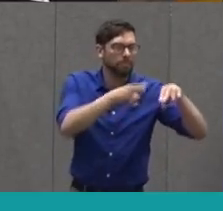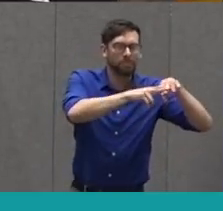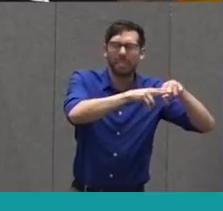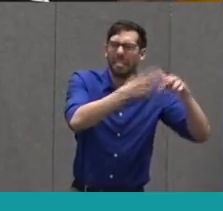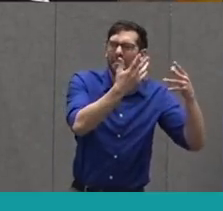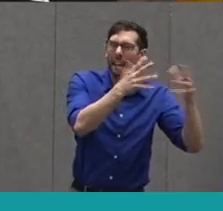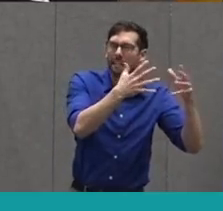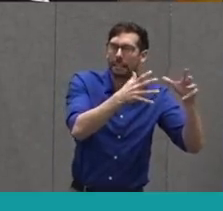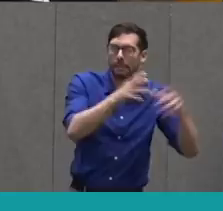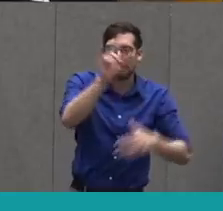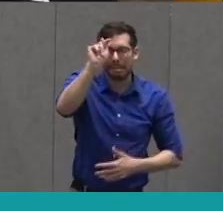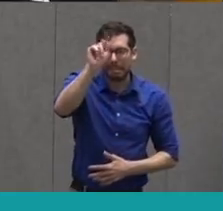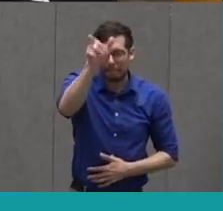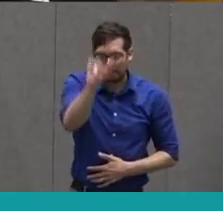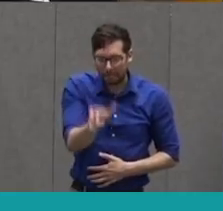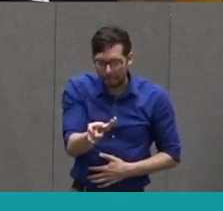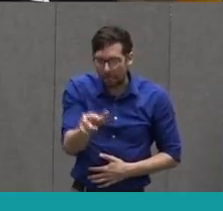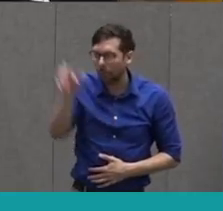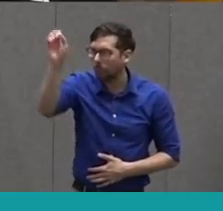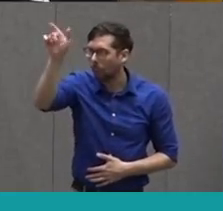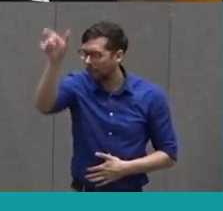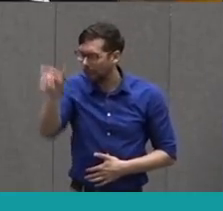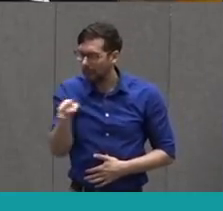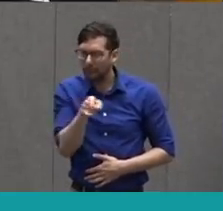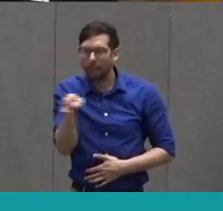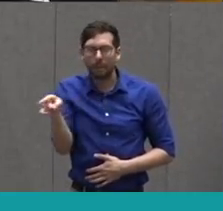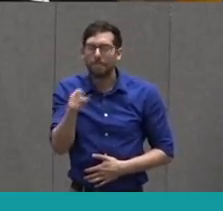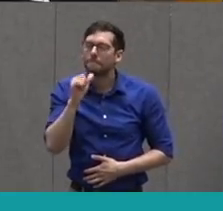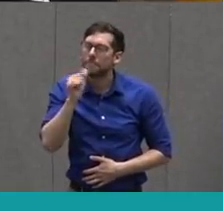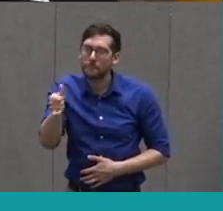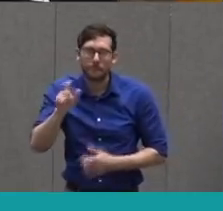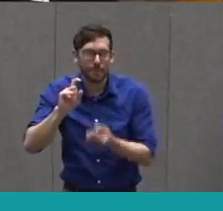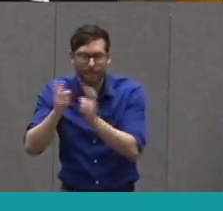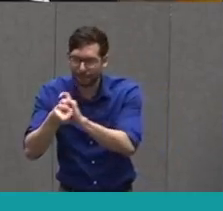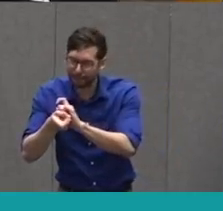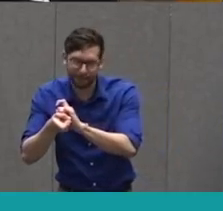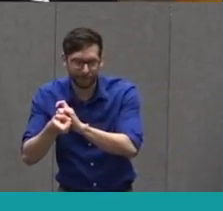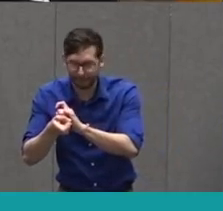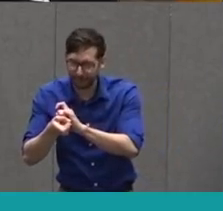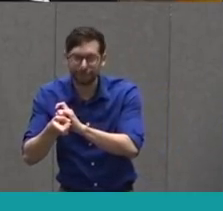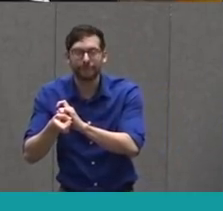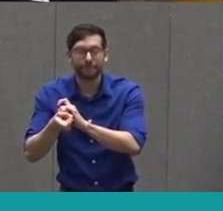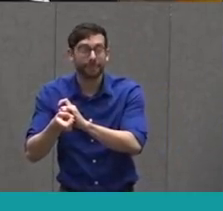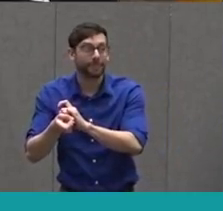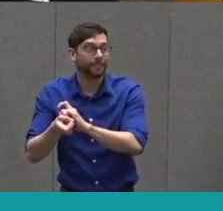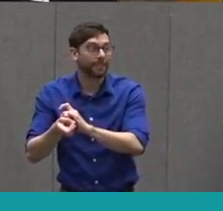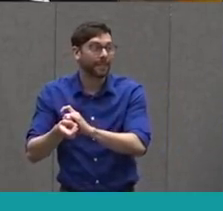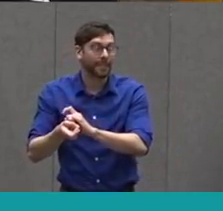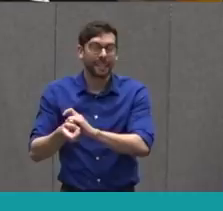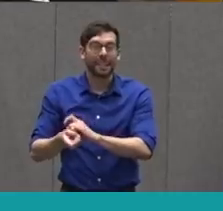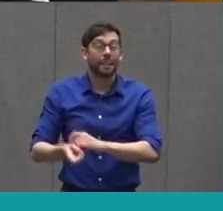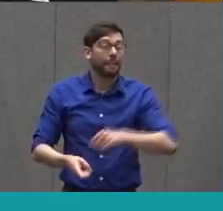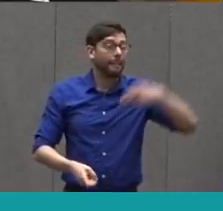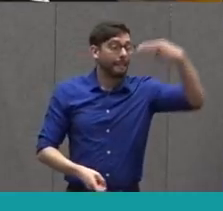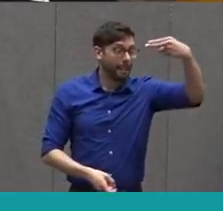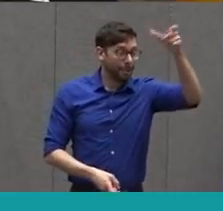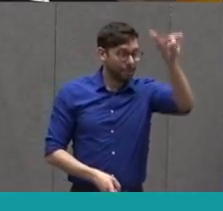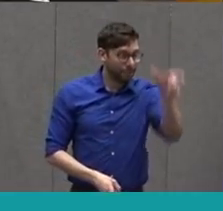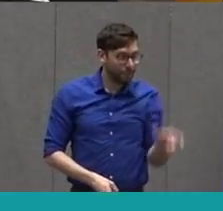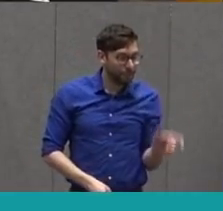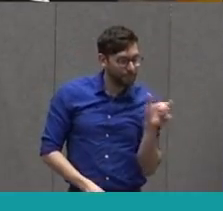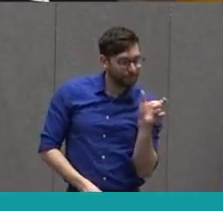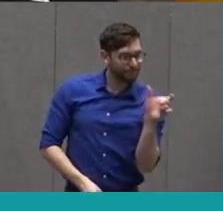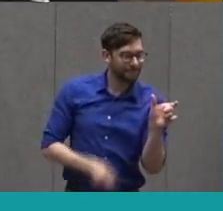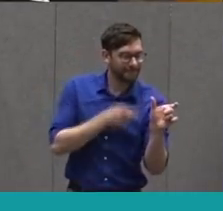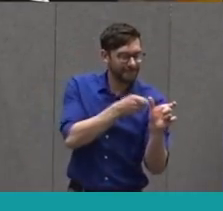tens column or the ones column. We are just changing the digit within the hundreds column. So let's go